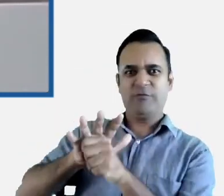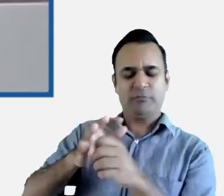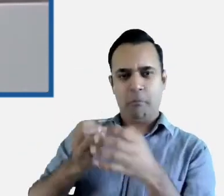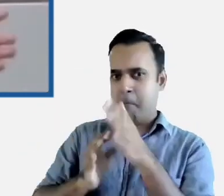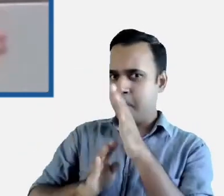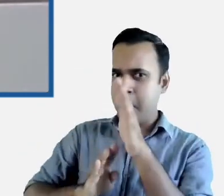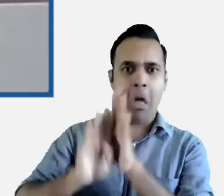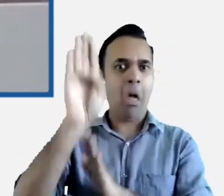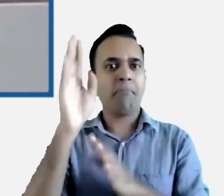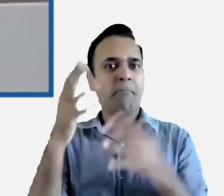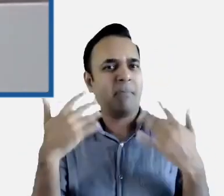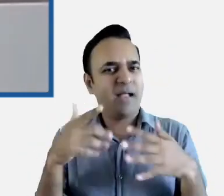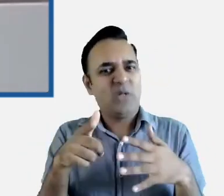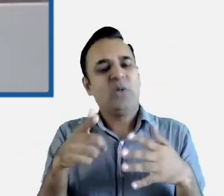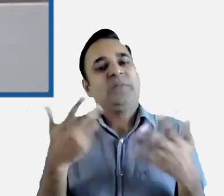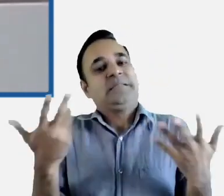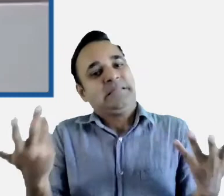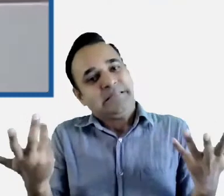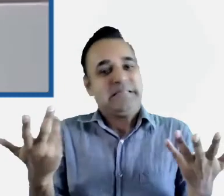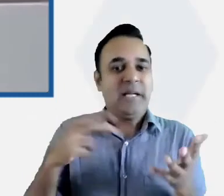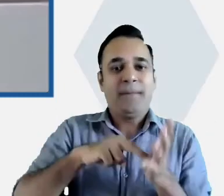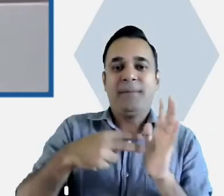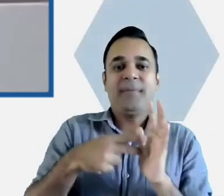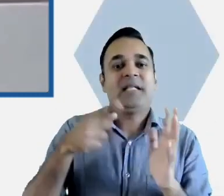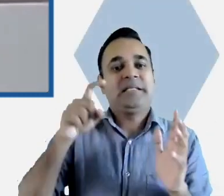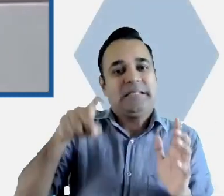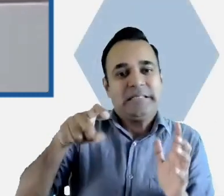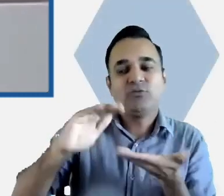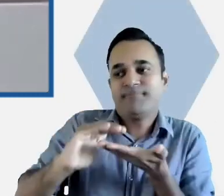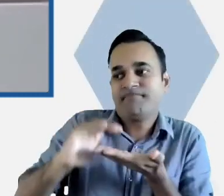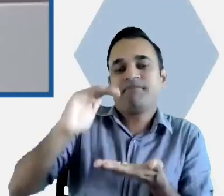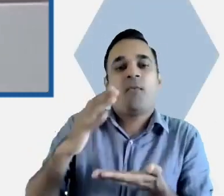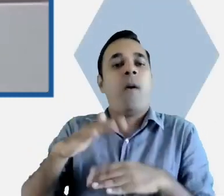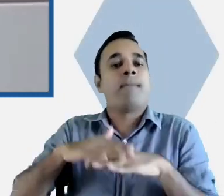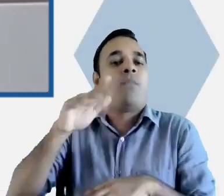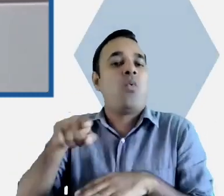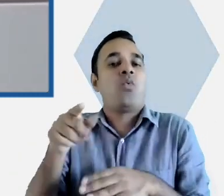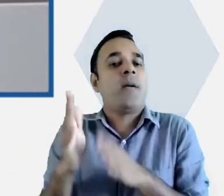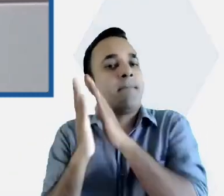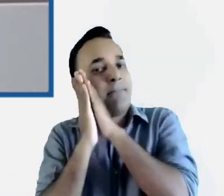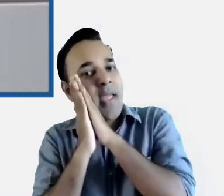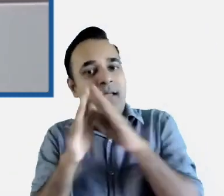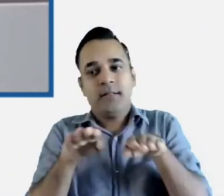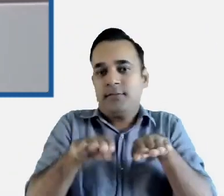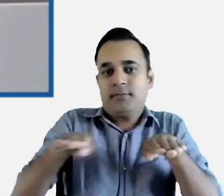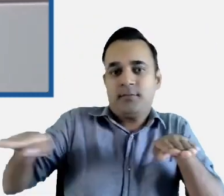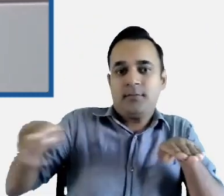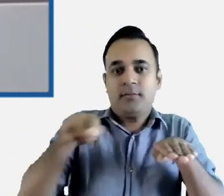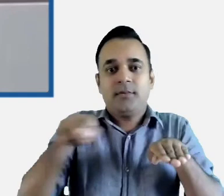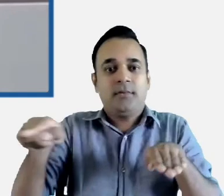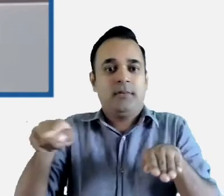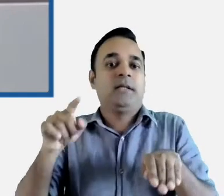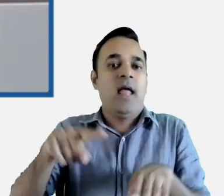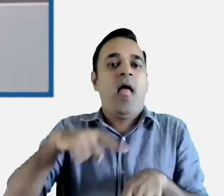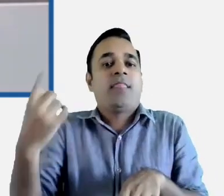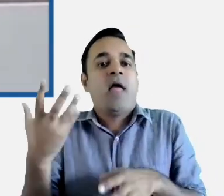you have to keep for a very long period of time. And that does not drive the efficiencies that optimize the efficiencies you want. So it's a matter